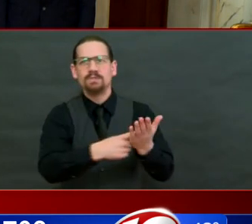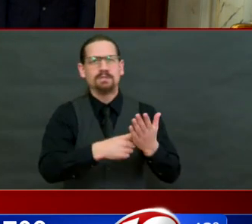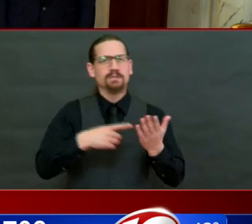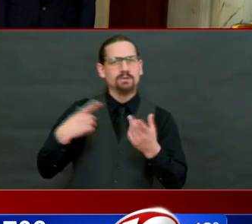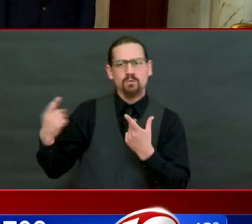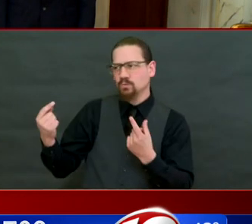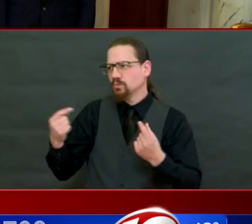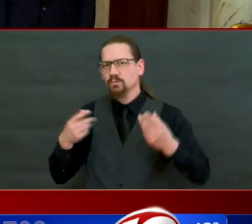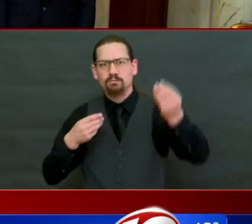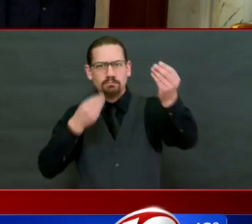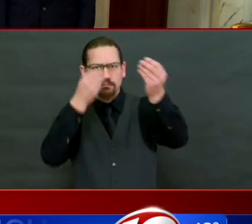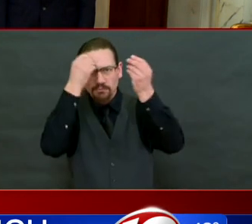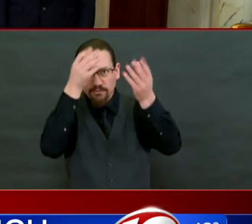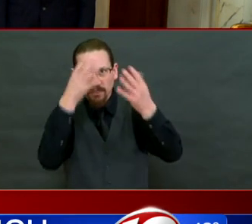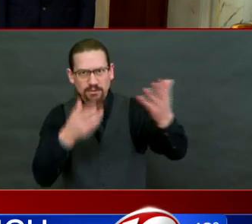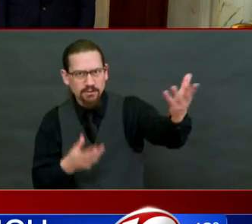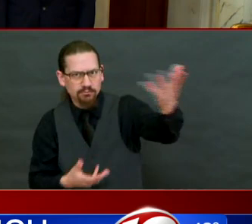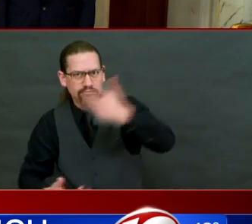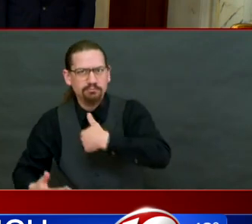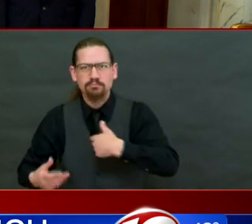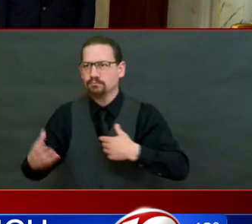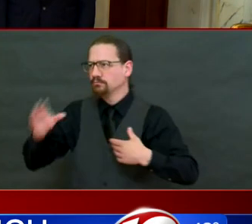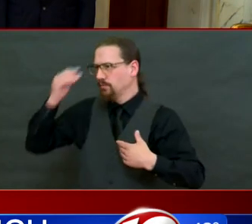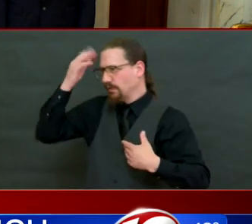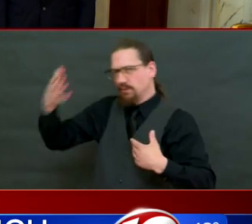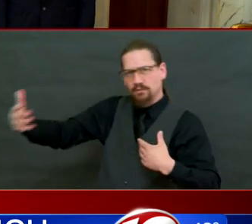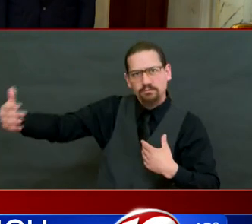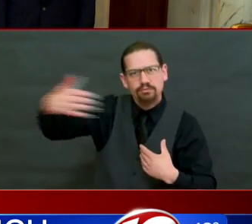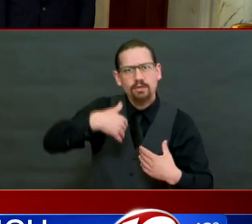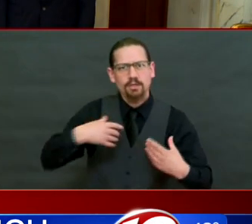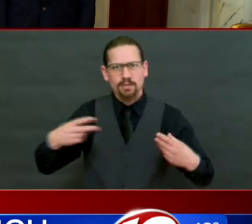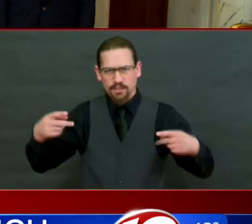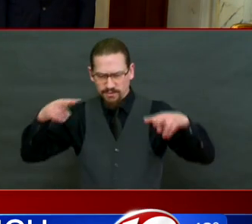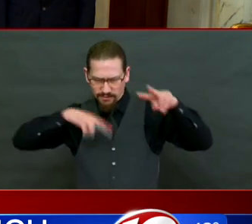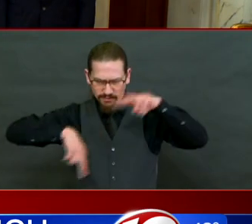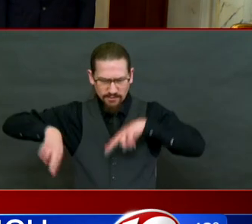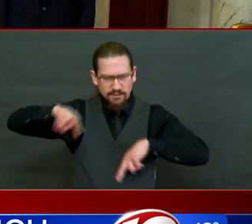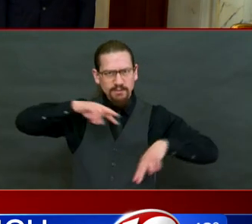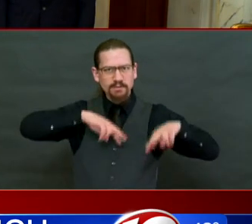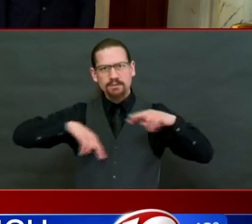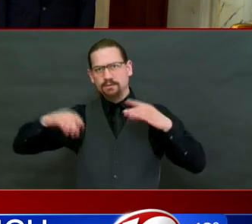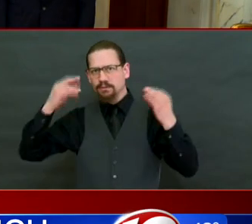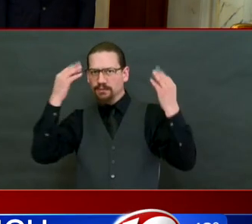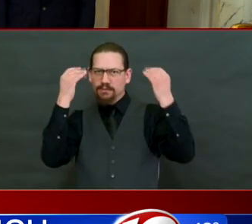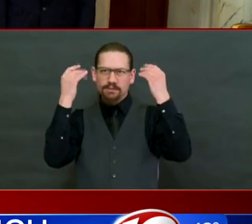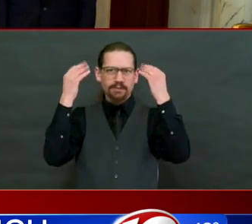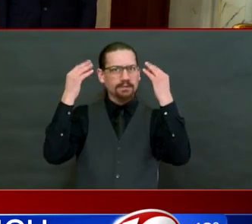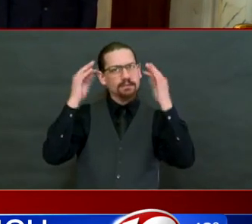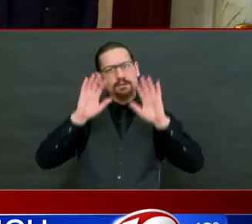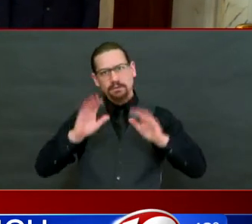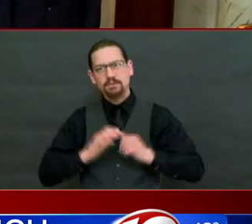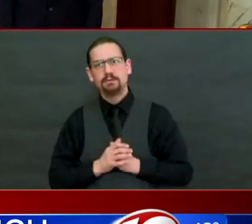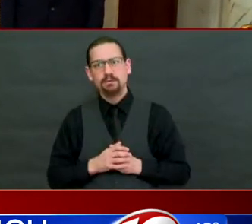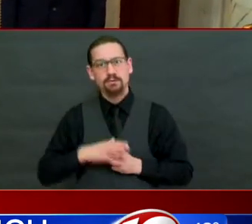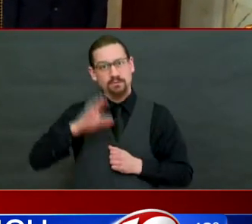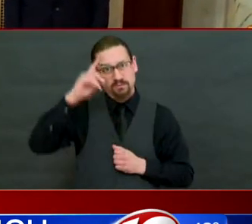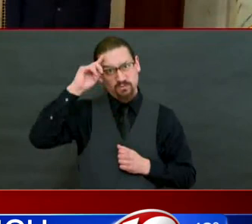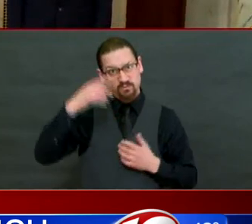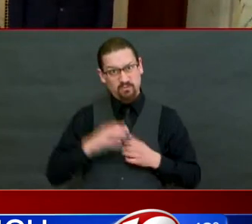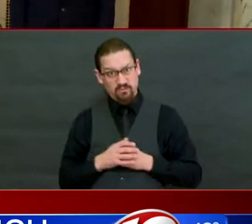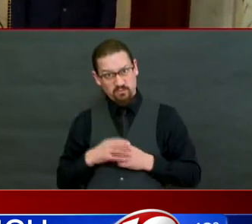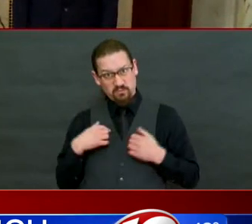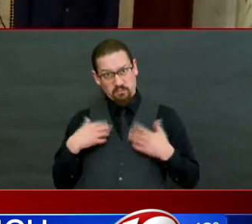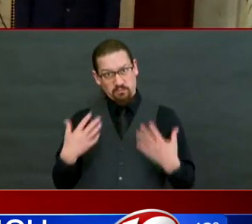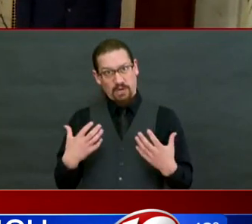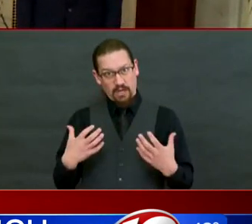I think you know that the last thing I want to do is to keep anybody out of work 1 minute longer than